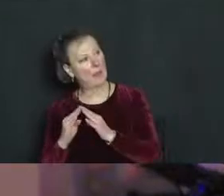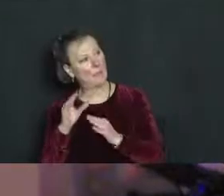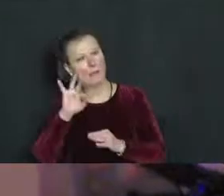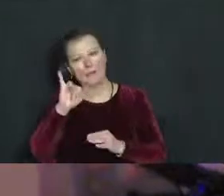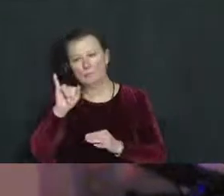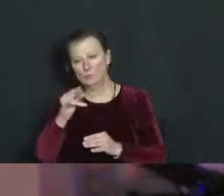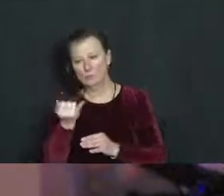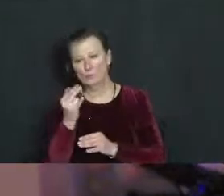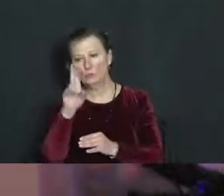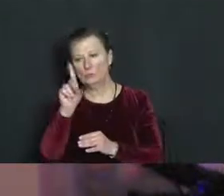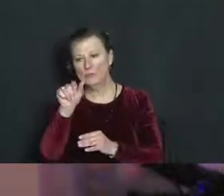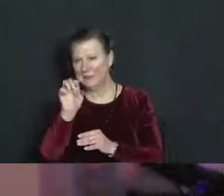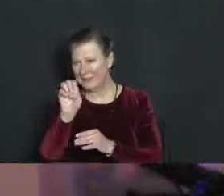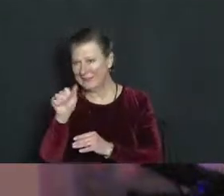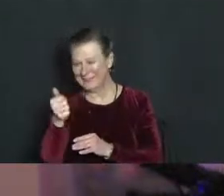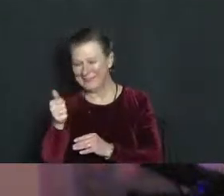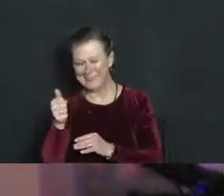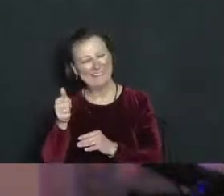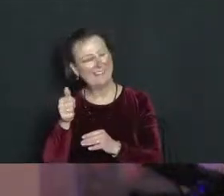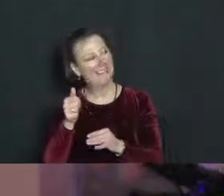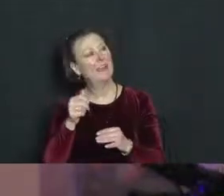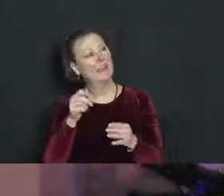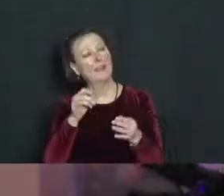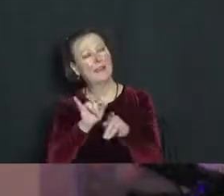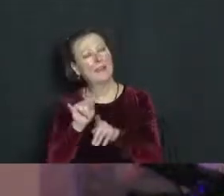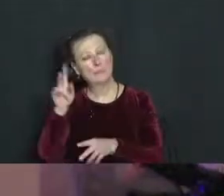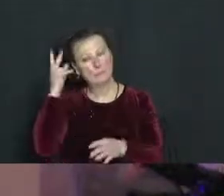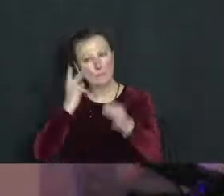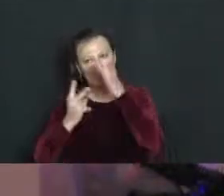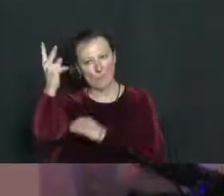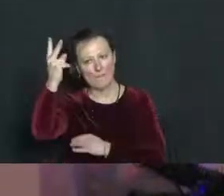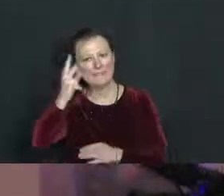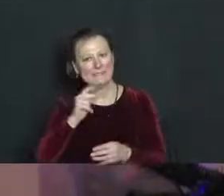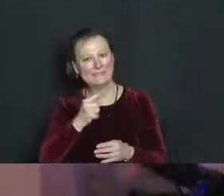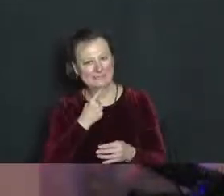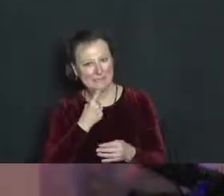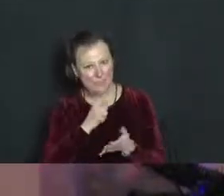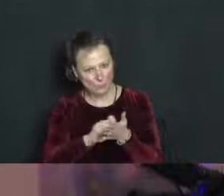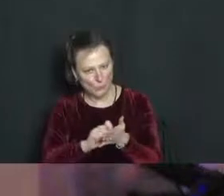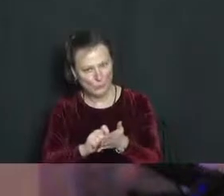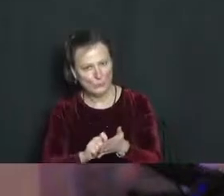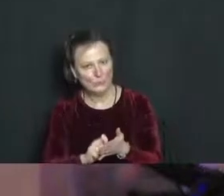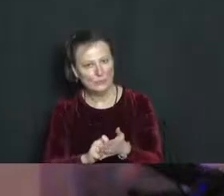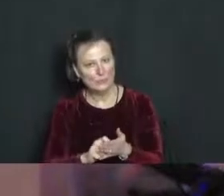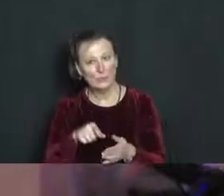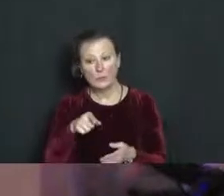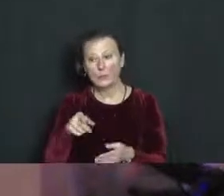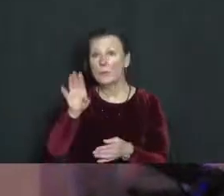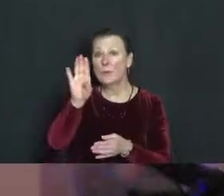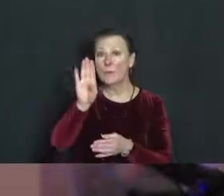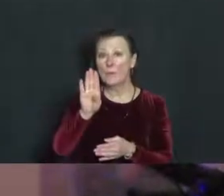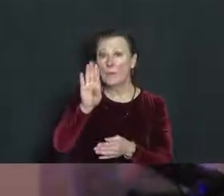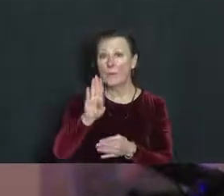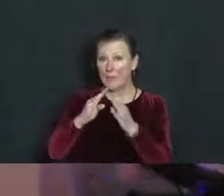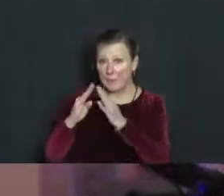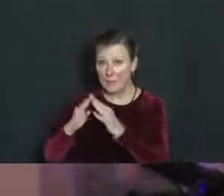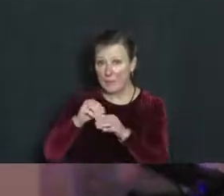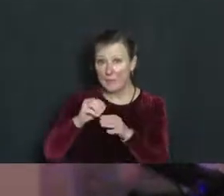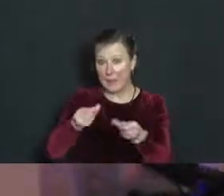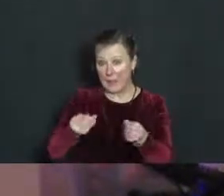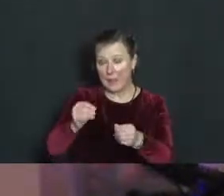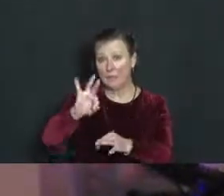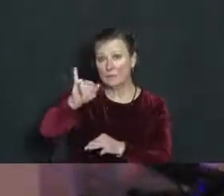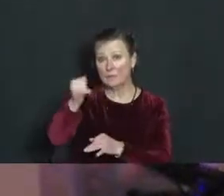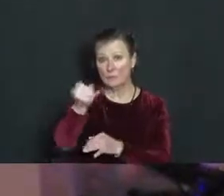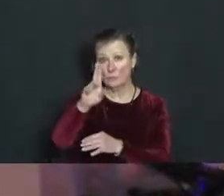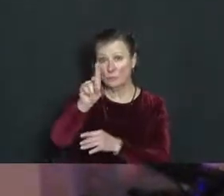Judea, for so it is written by the prophet, 'And you, O Bethlehem, in the land of Judah,